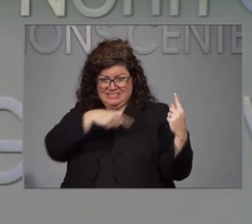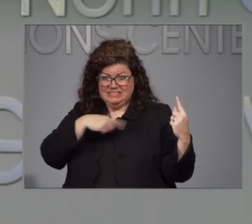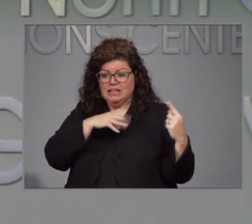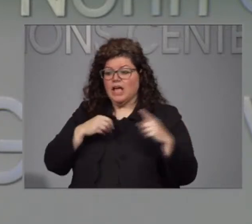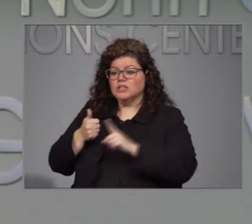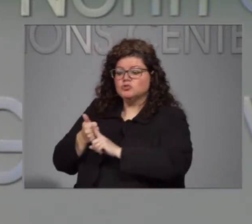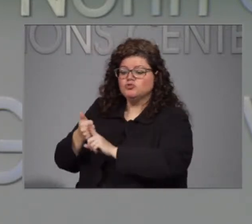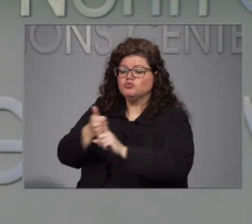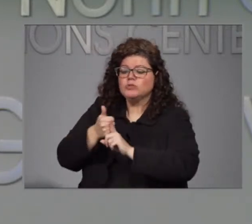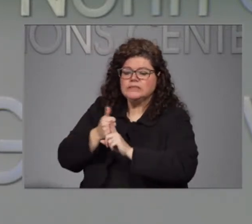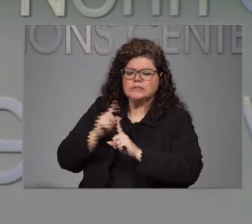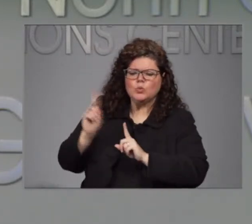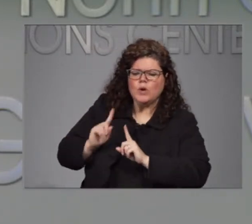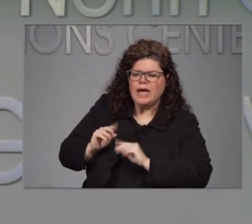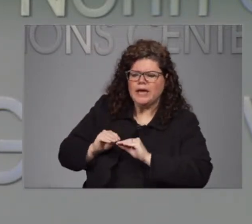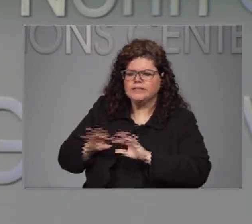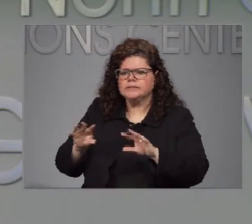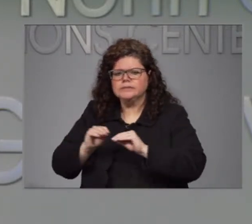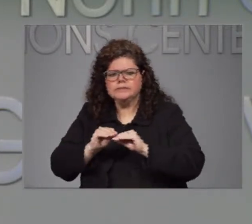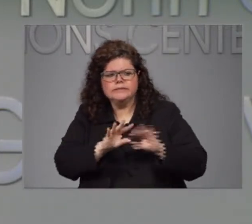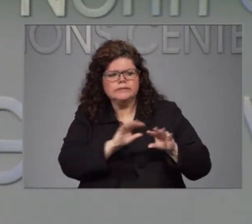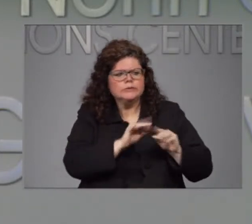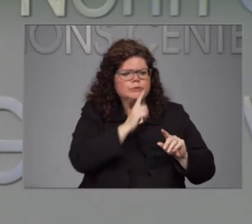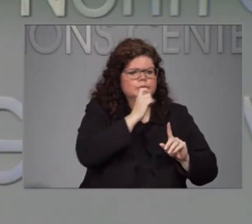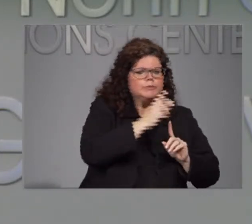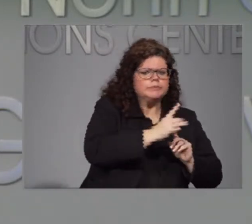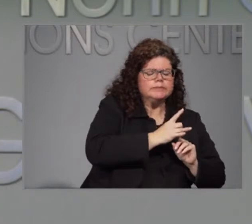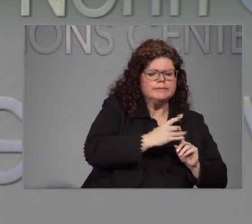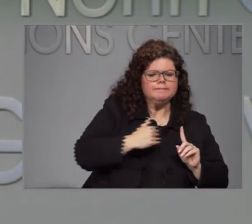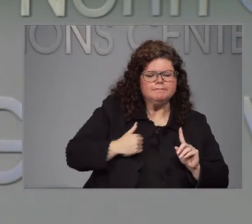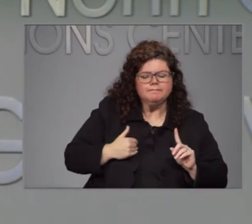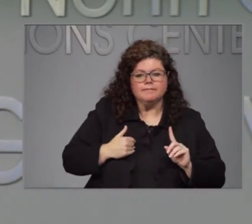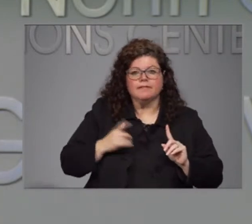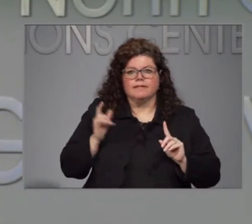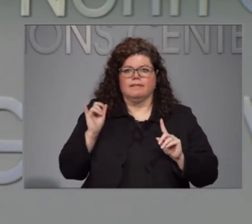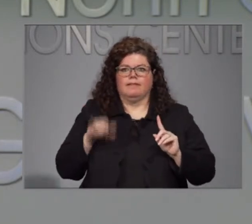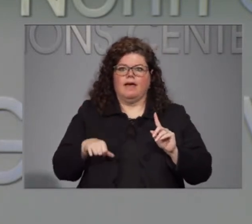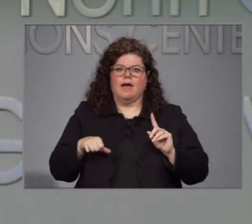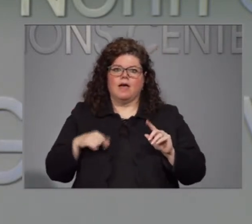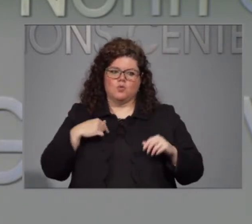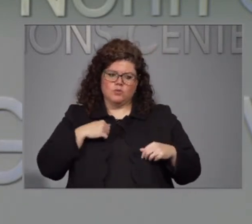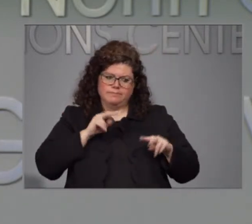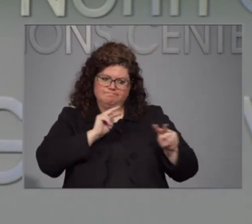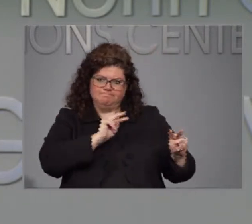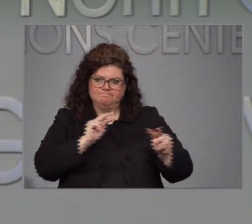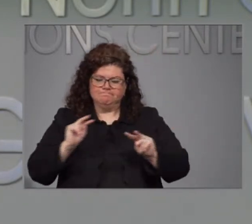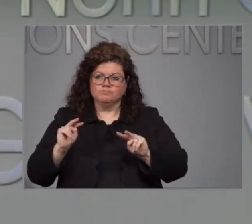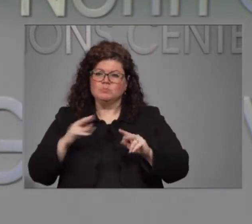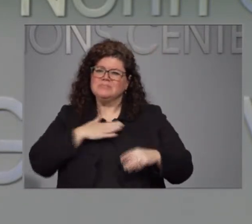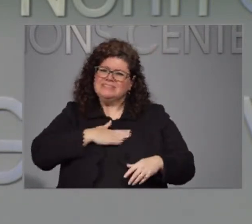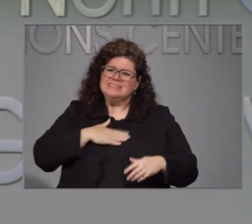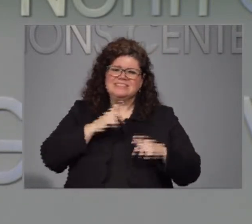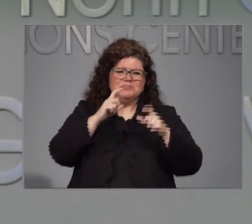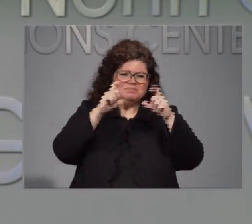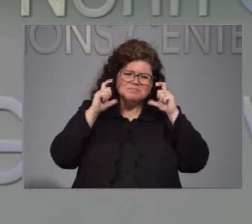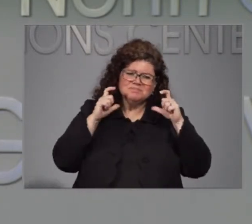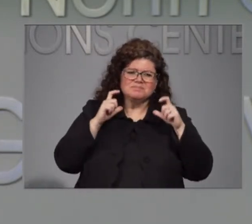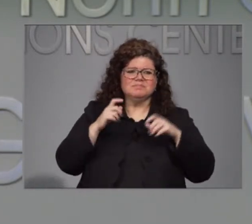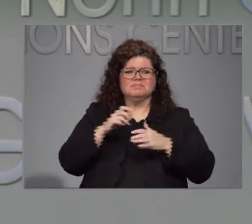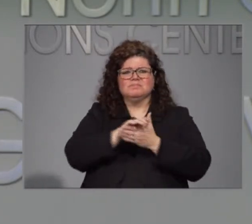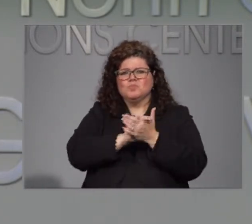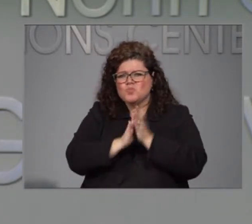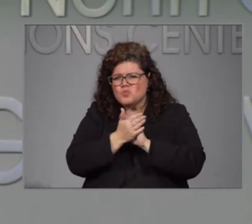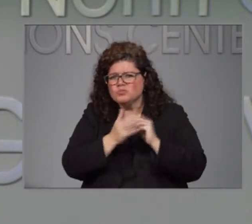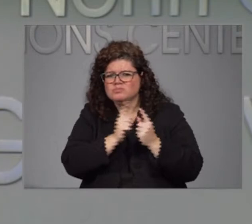the virus to its sources. Those are the things that we want you to do so that we can make these decisions in a positive